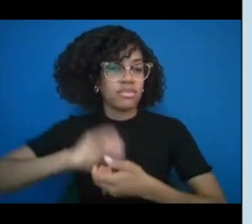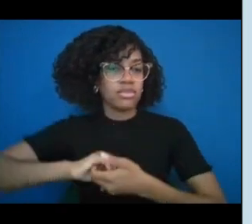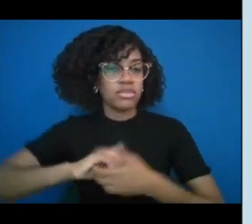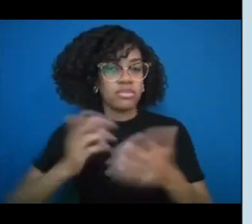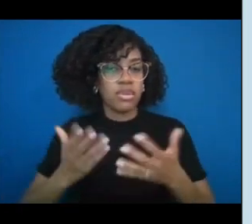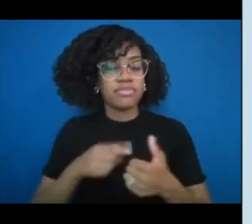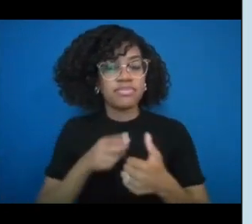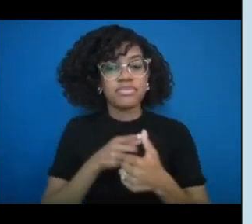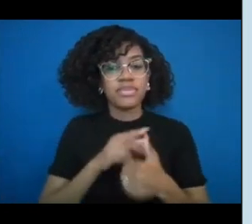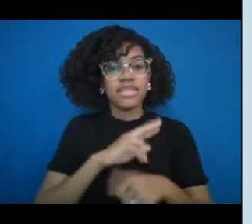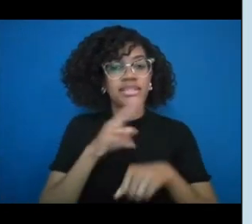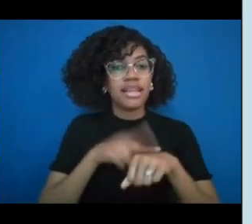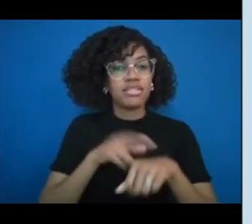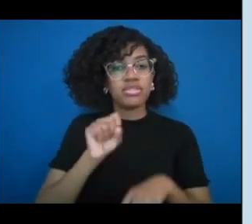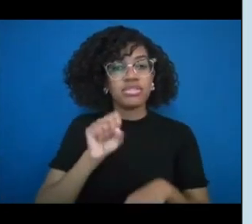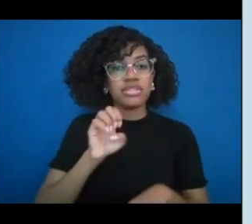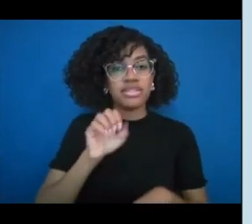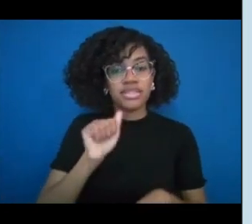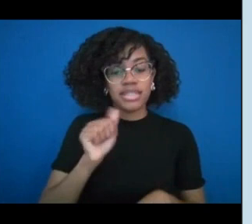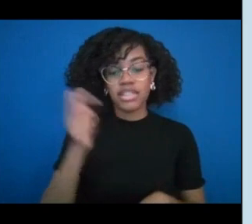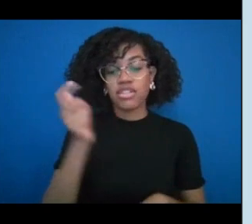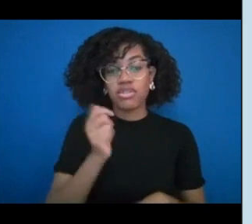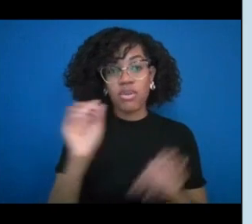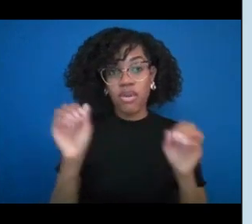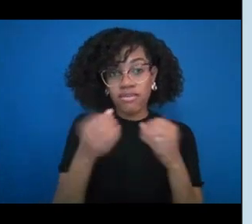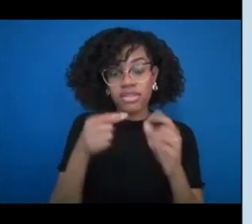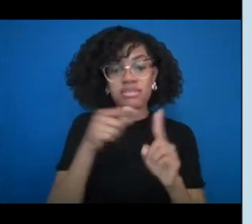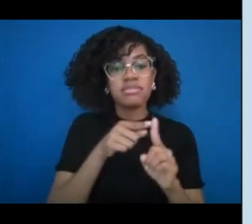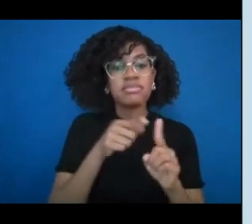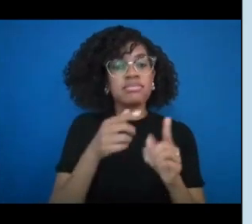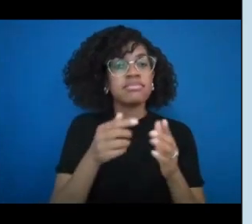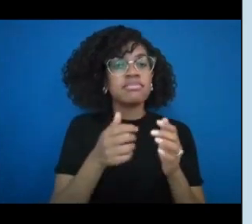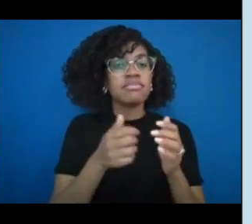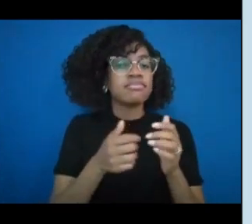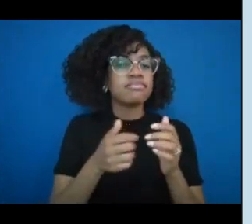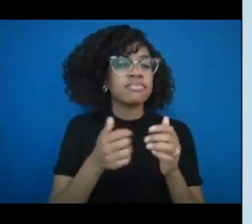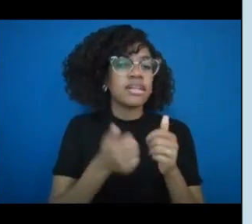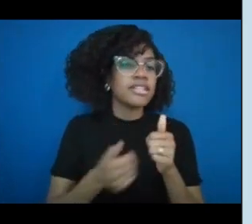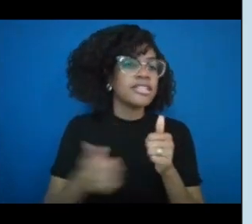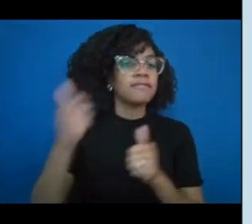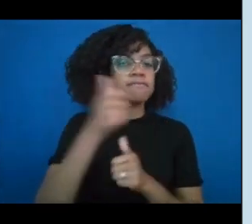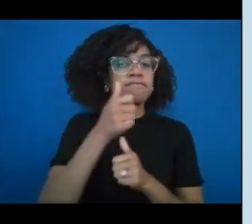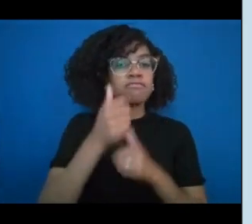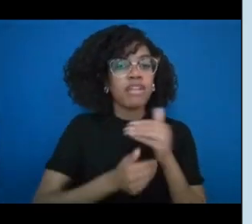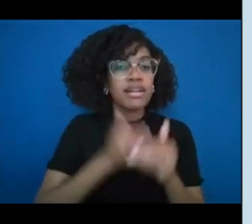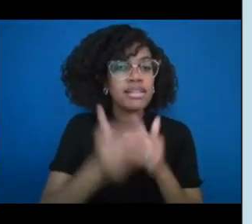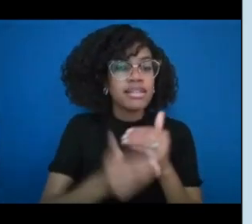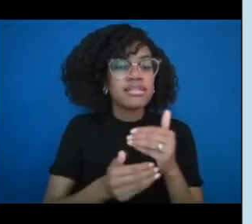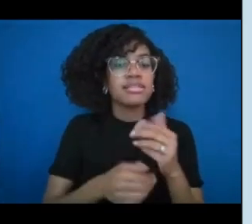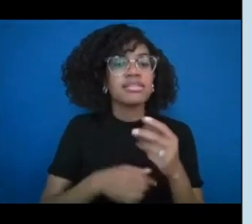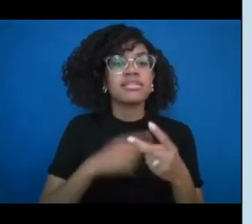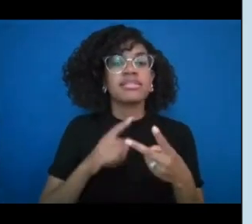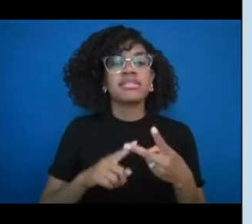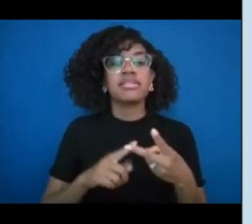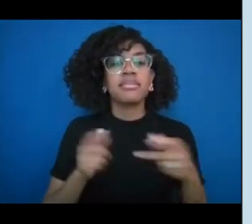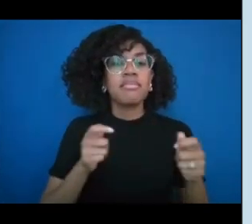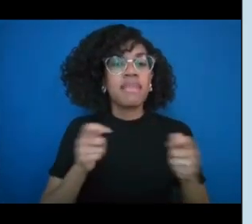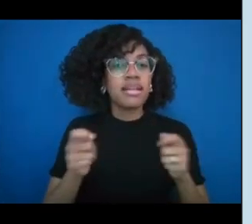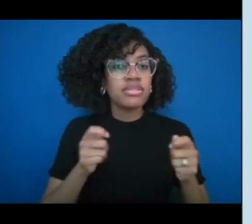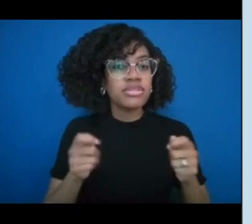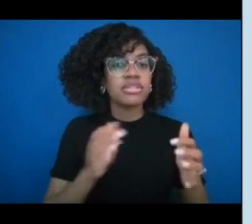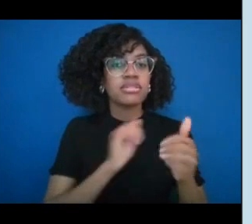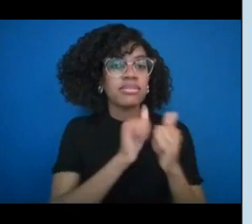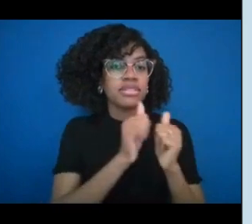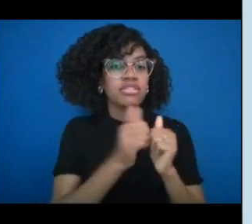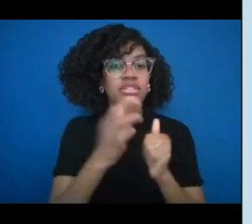the National Sea Grant Office, which is in charge of processing and managing the competition and grants.